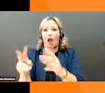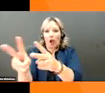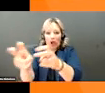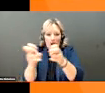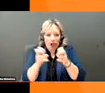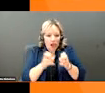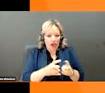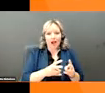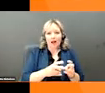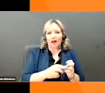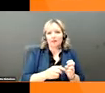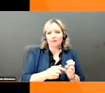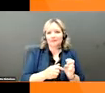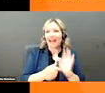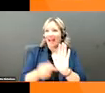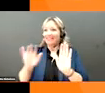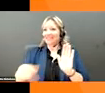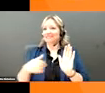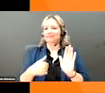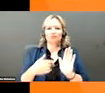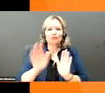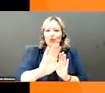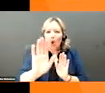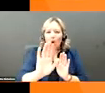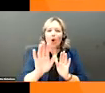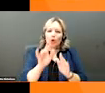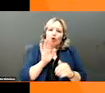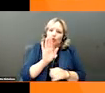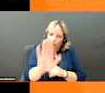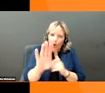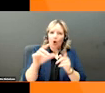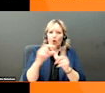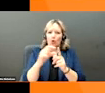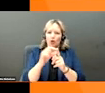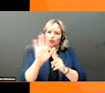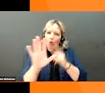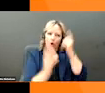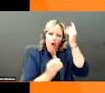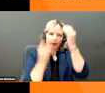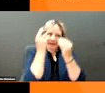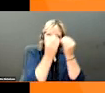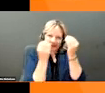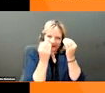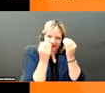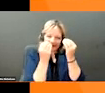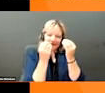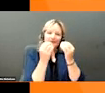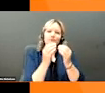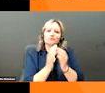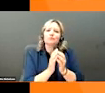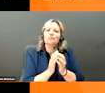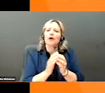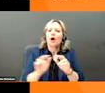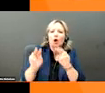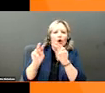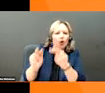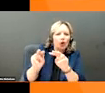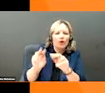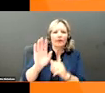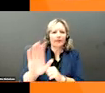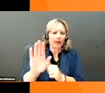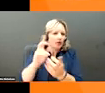to see themselves in you. You want to look at, do they have overarching programs,